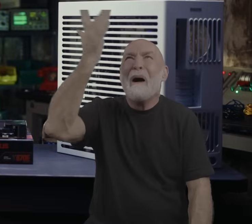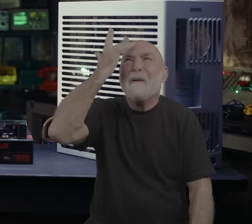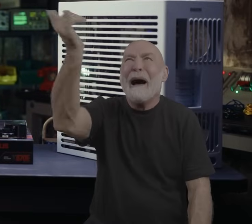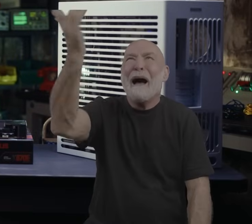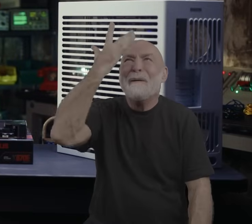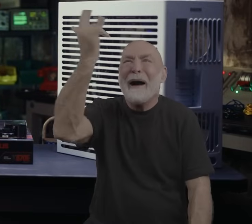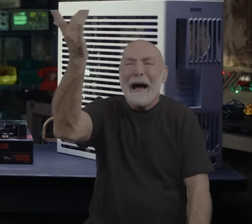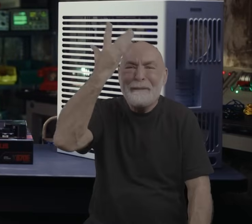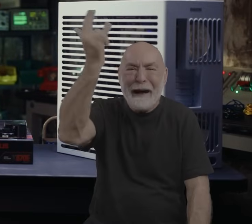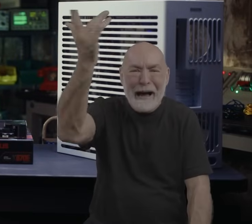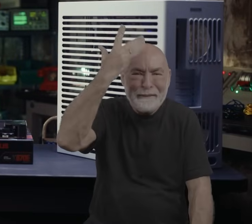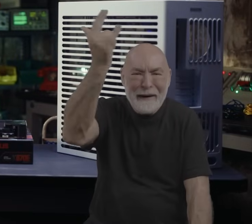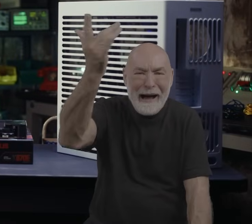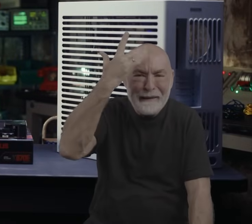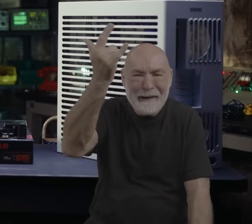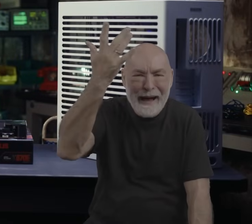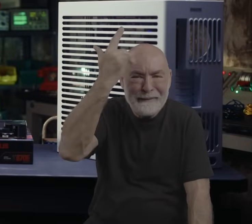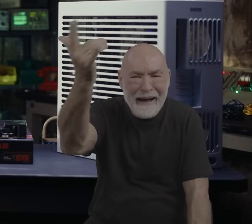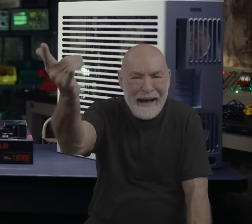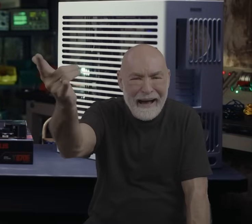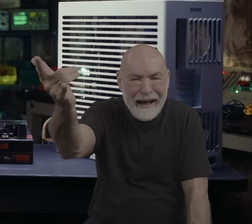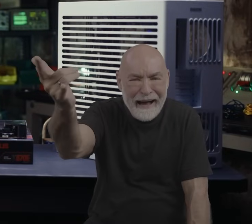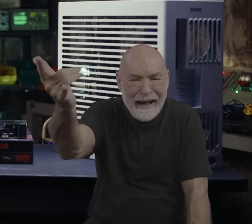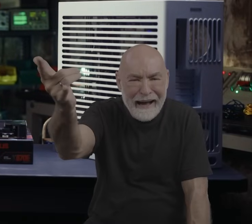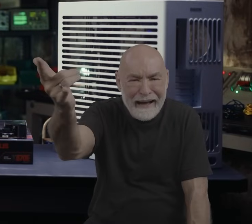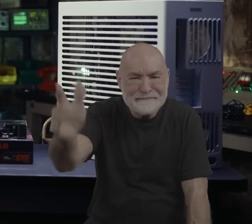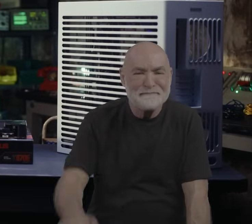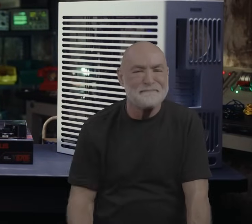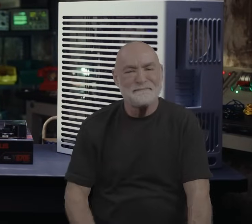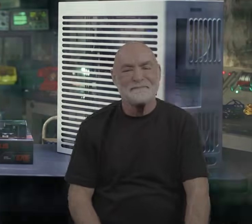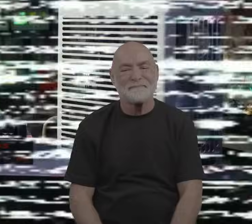Why, you maniacs, why?